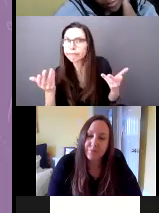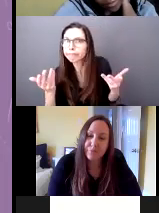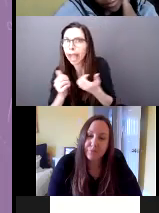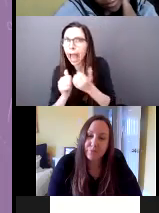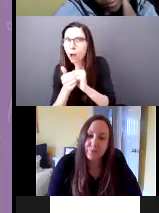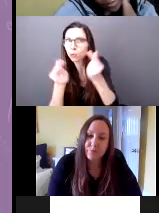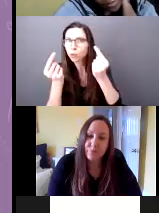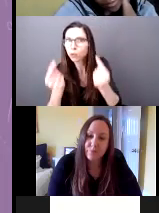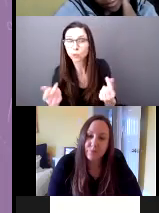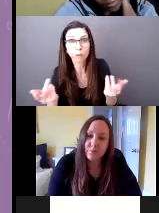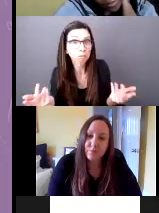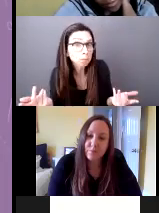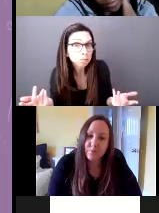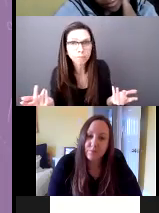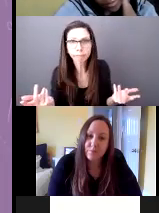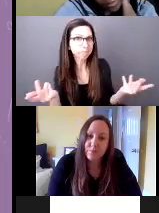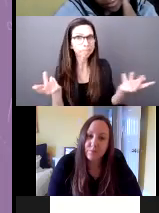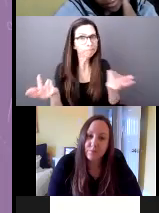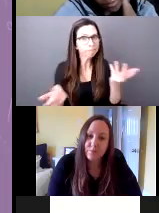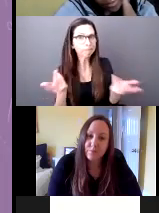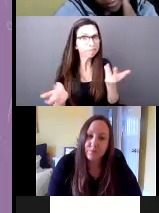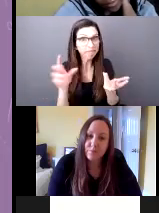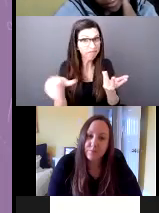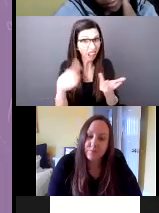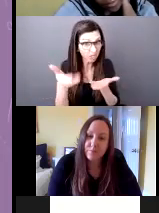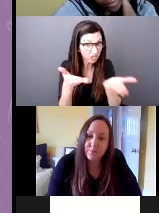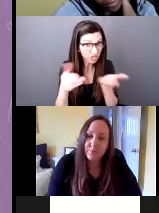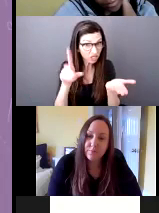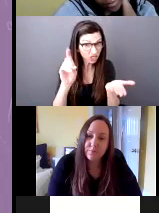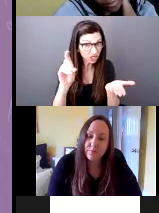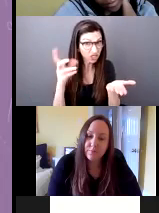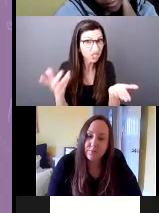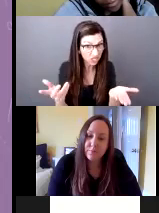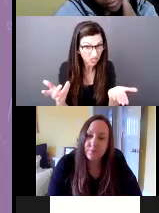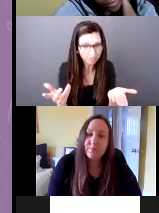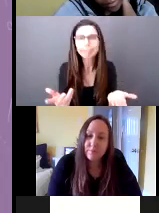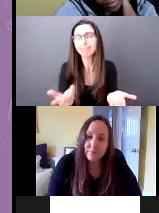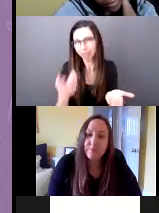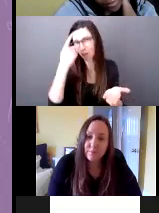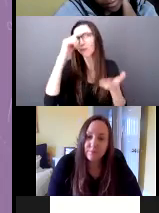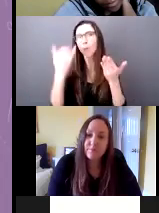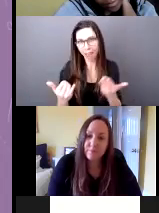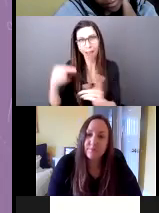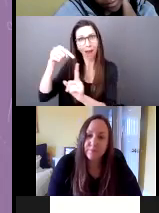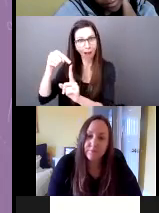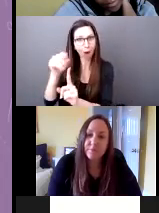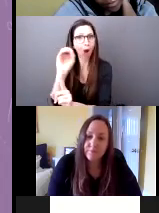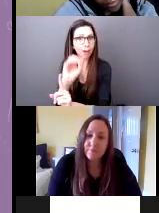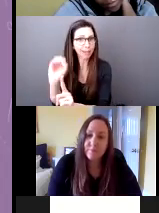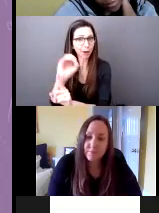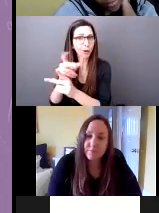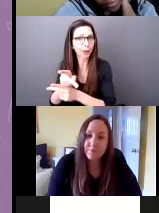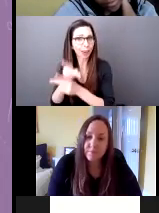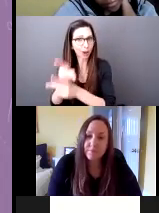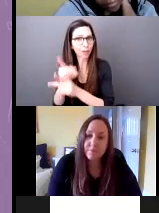available for both services. I know it's just English and French with Katie with the Ontario Caregiver